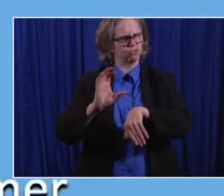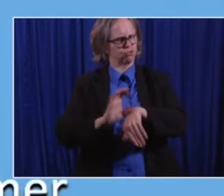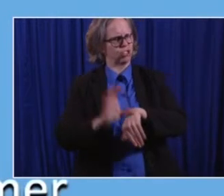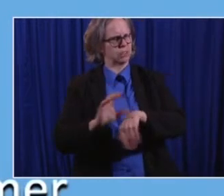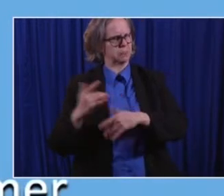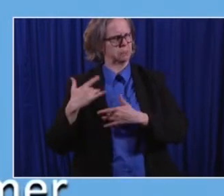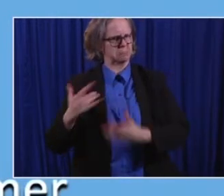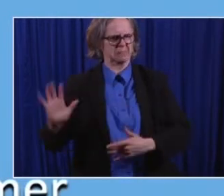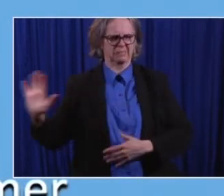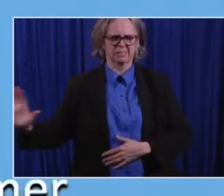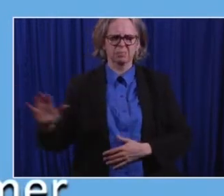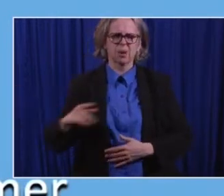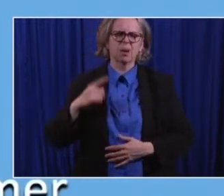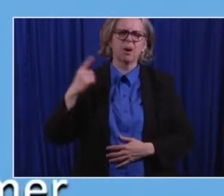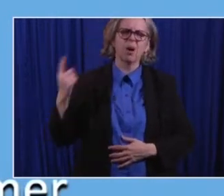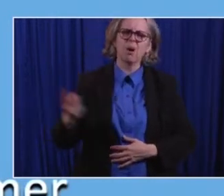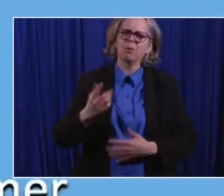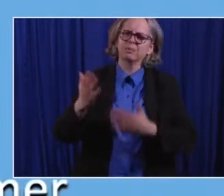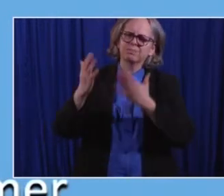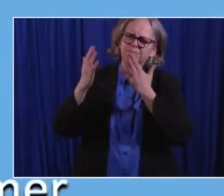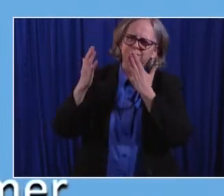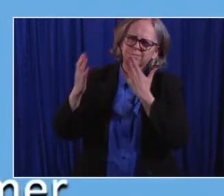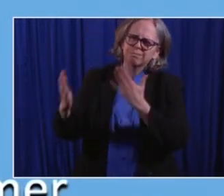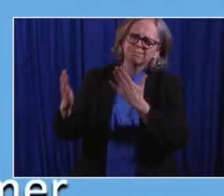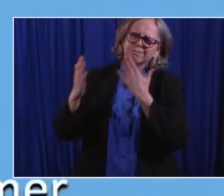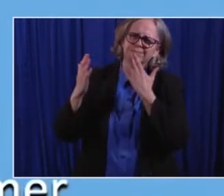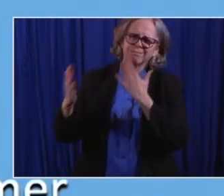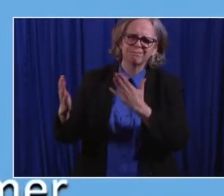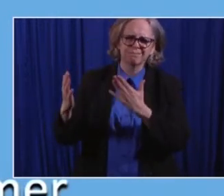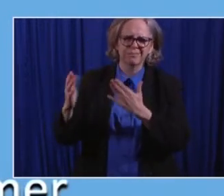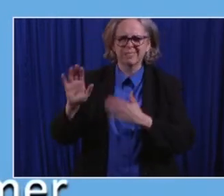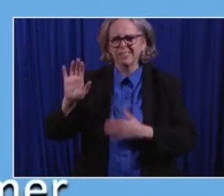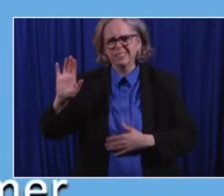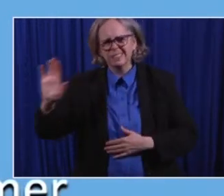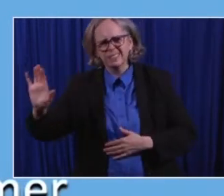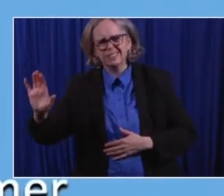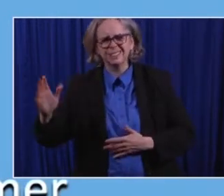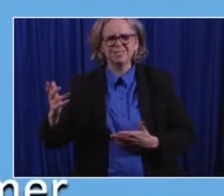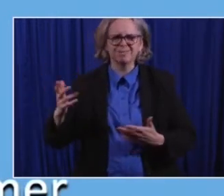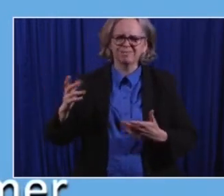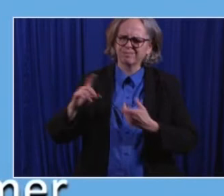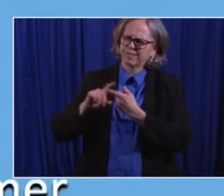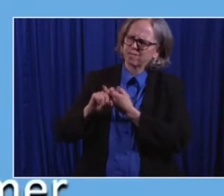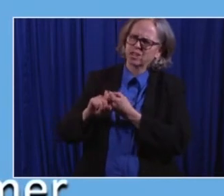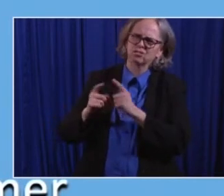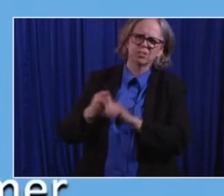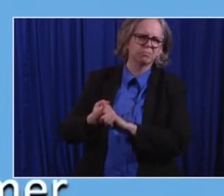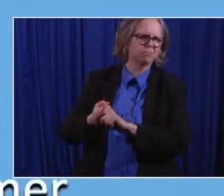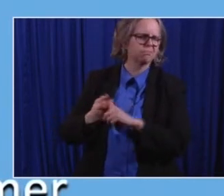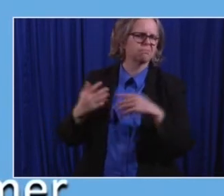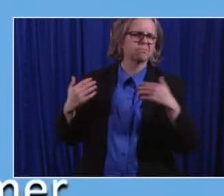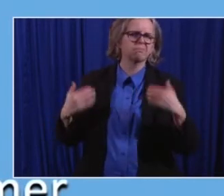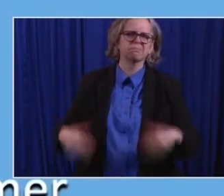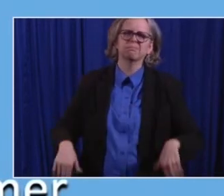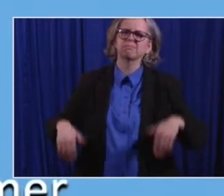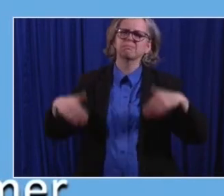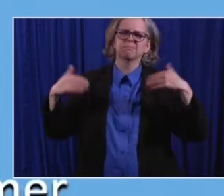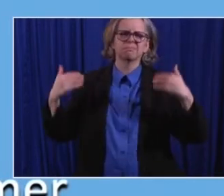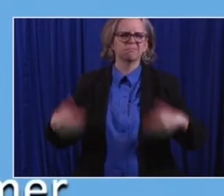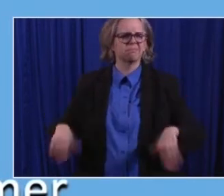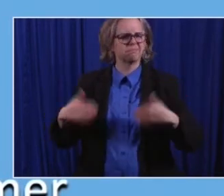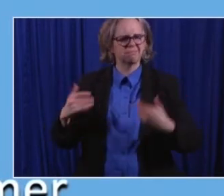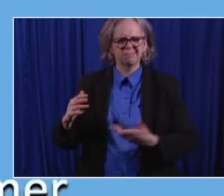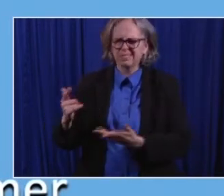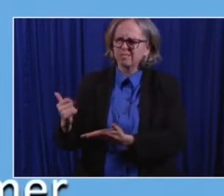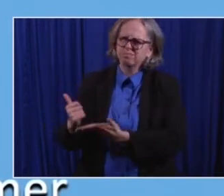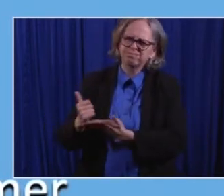will always be grateful for his great friendship, his help with Father Tom Hagen